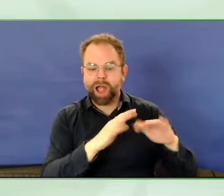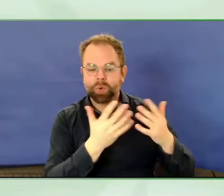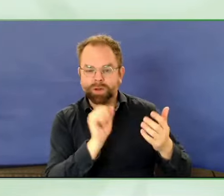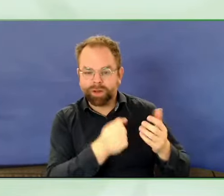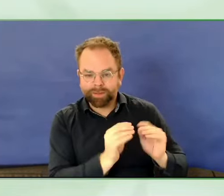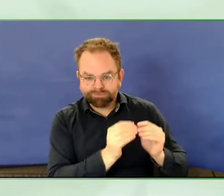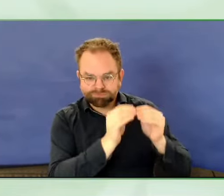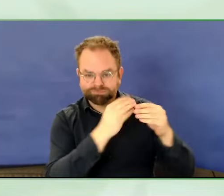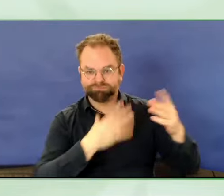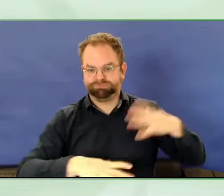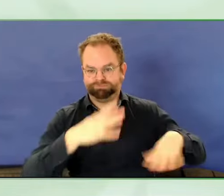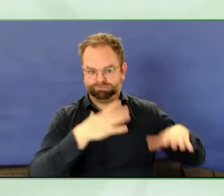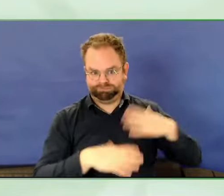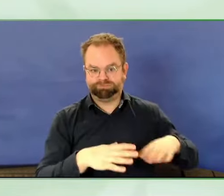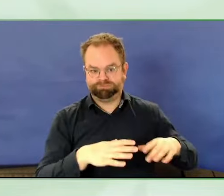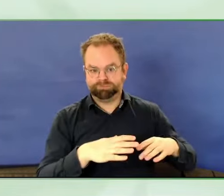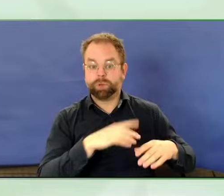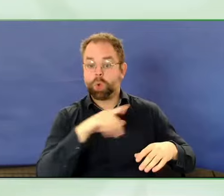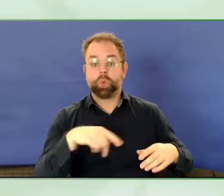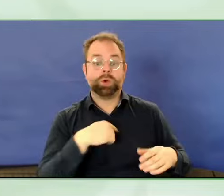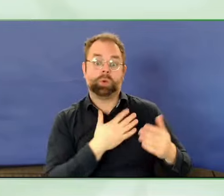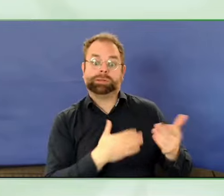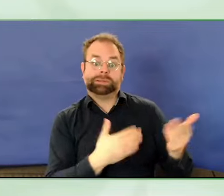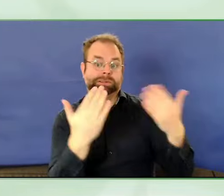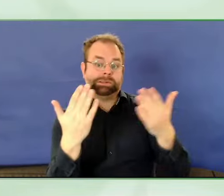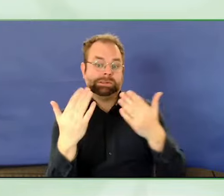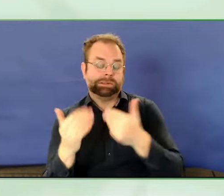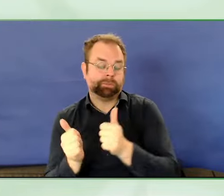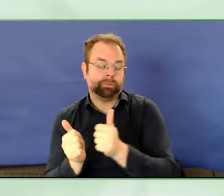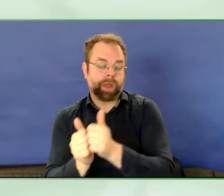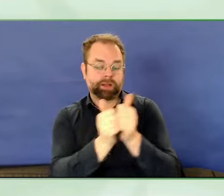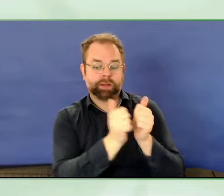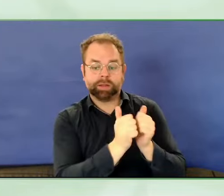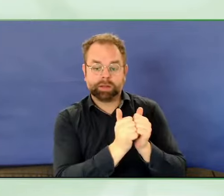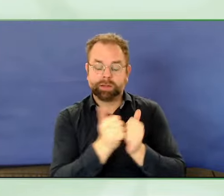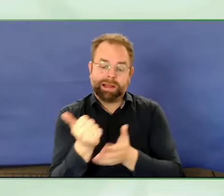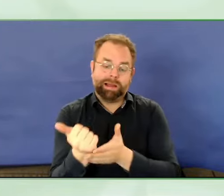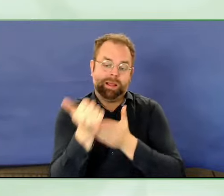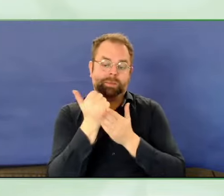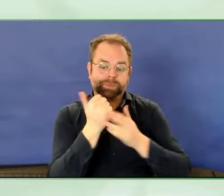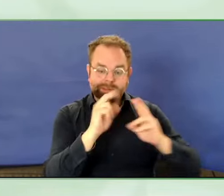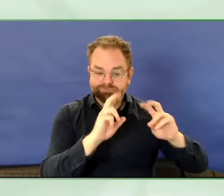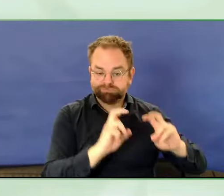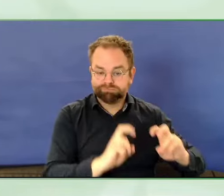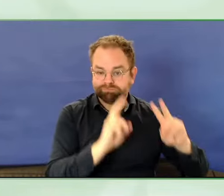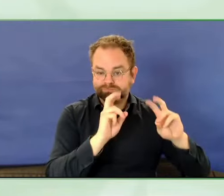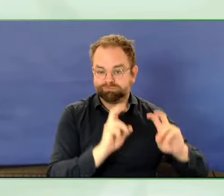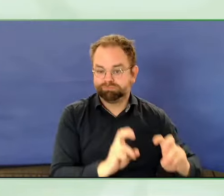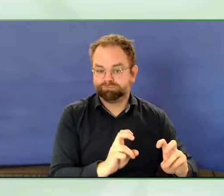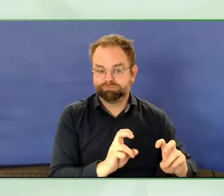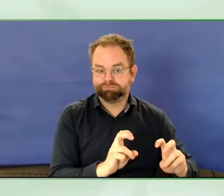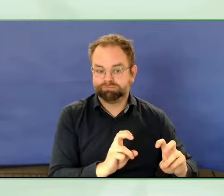body shape can go inside, choose the product which you want to buy, and next to the digital wardrobe it's like